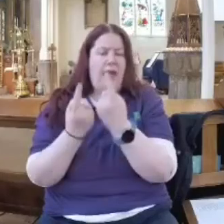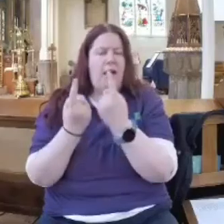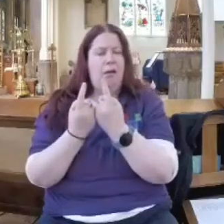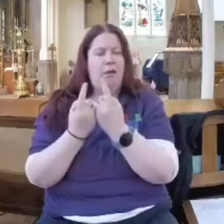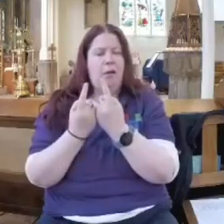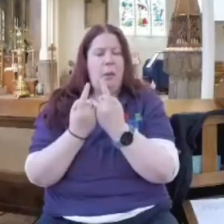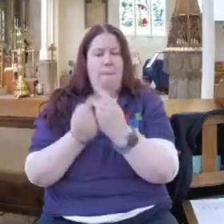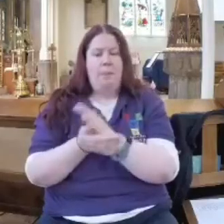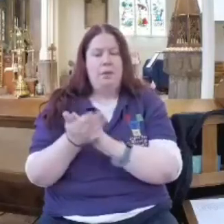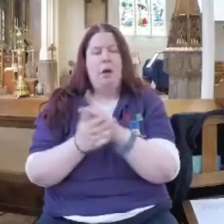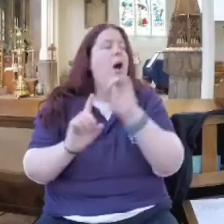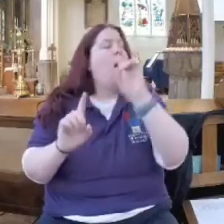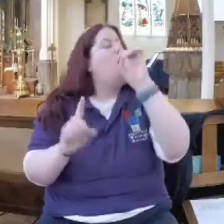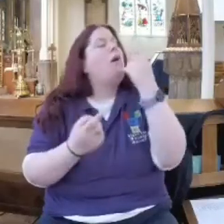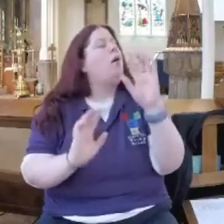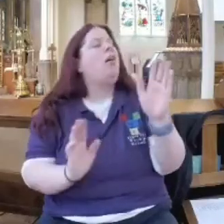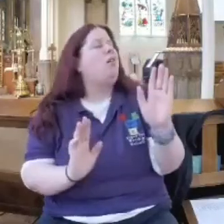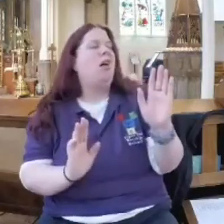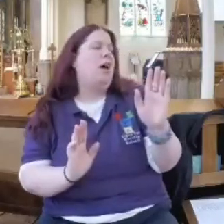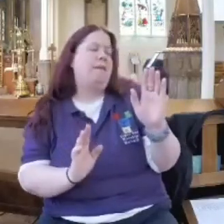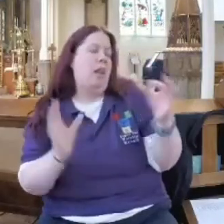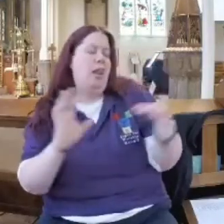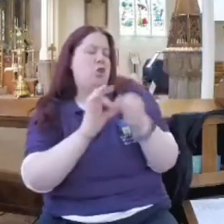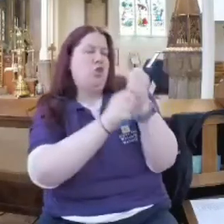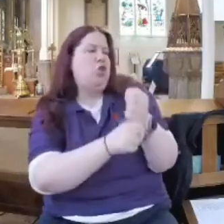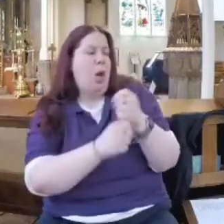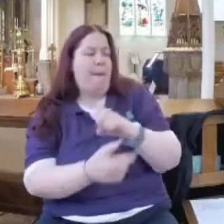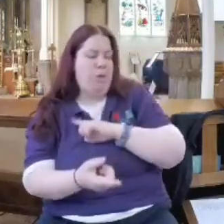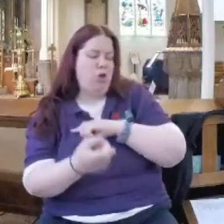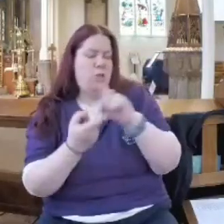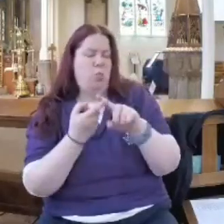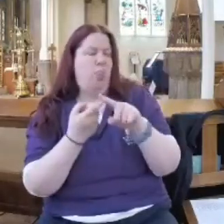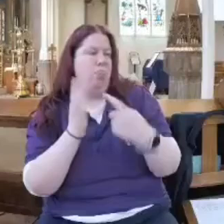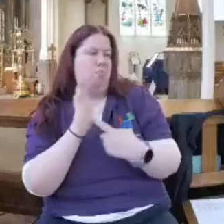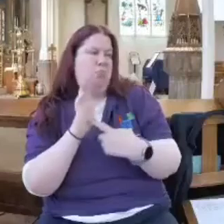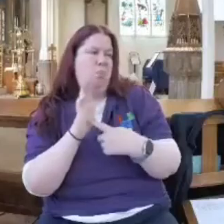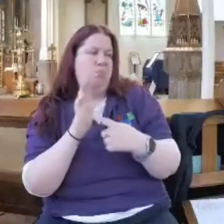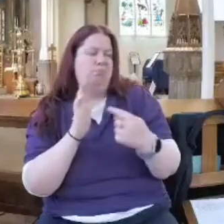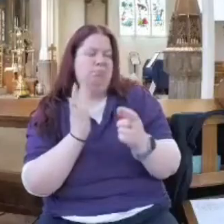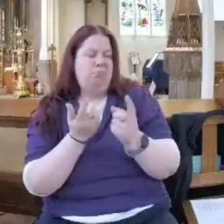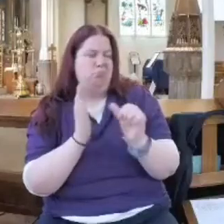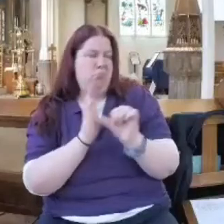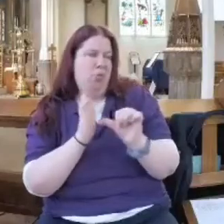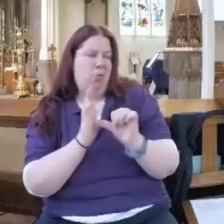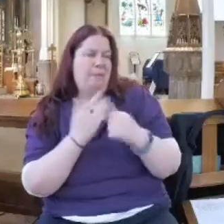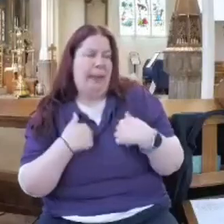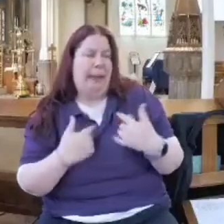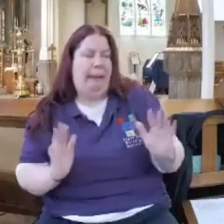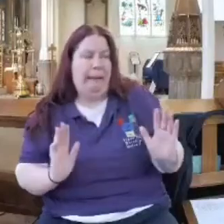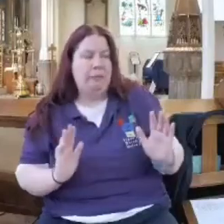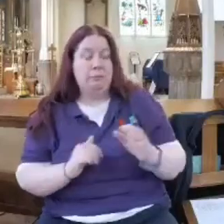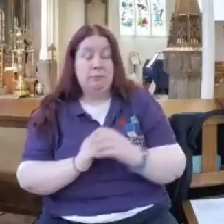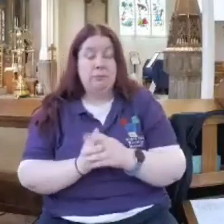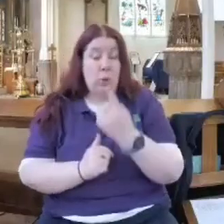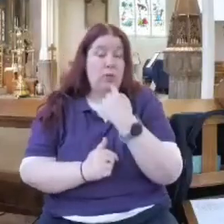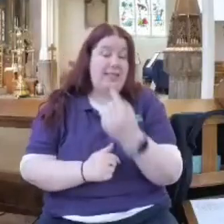becomes a deal breaker. Oh, I can't have anything to do with church because of this one single issue. One holds